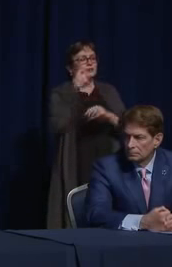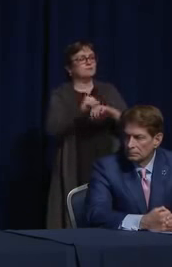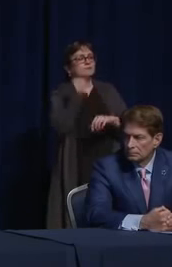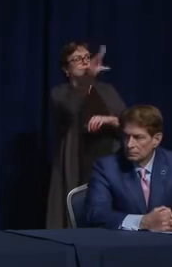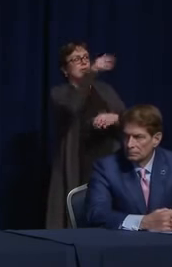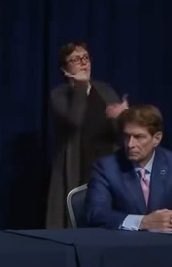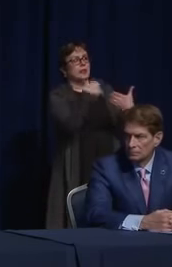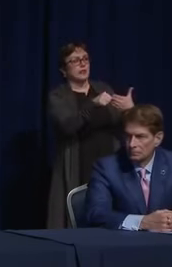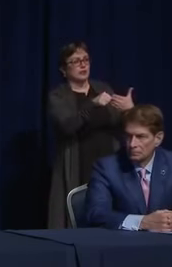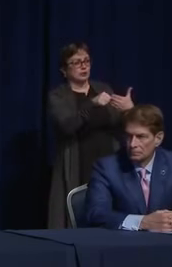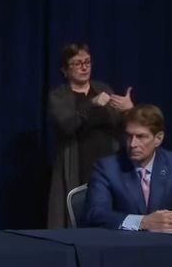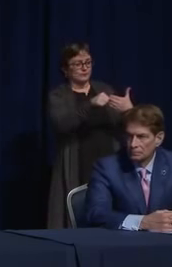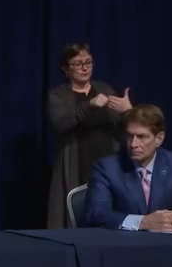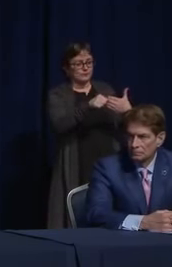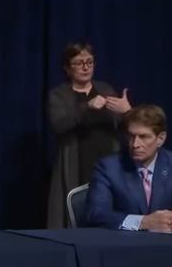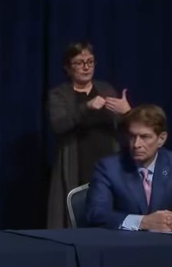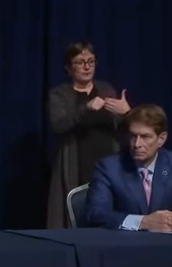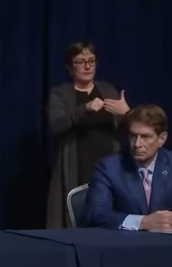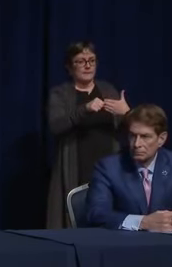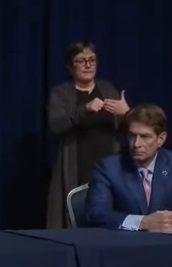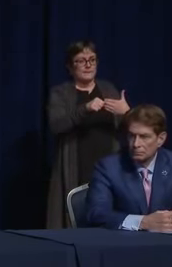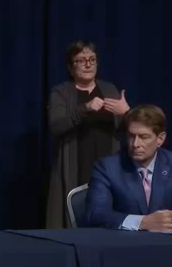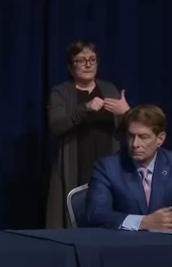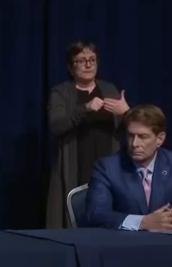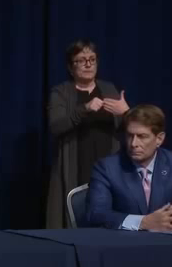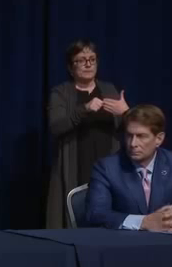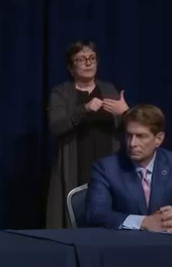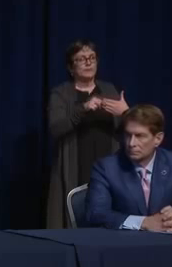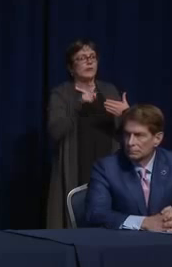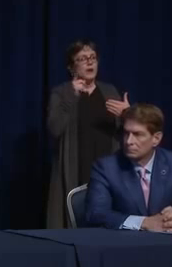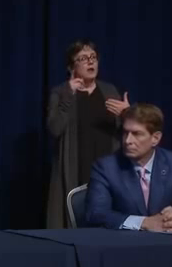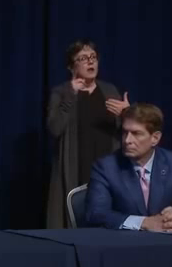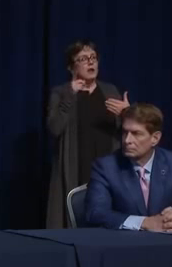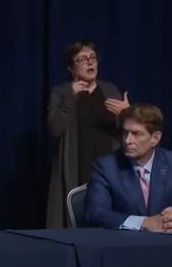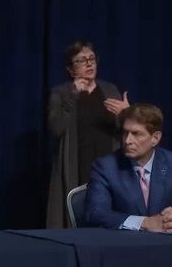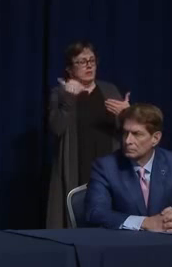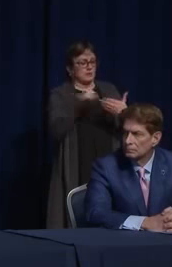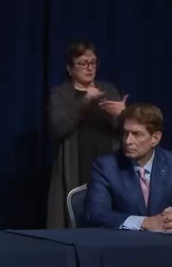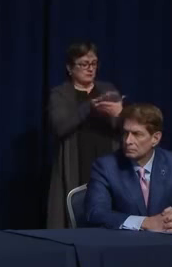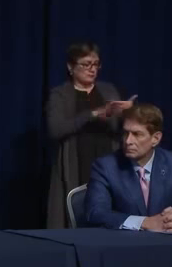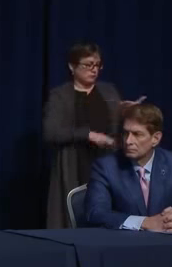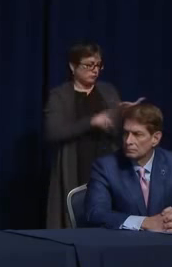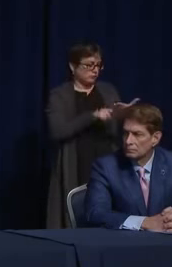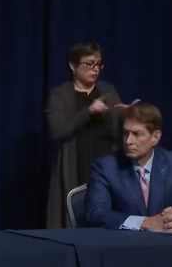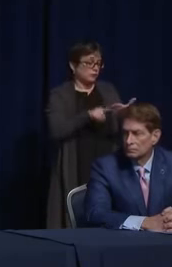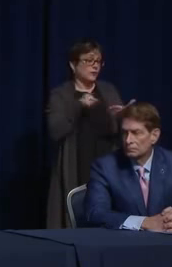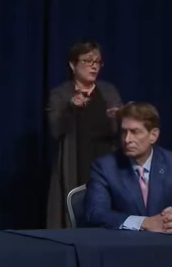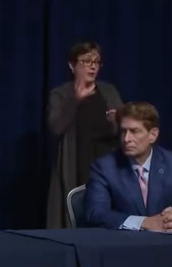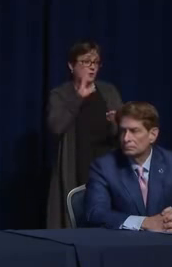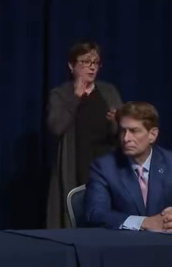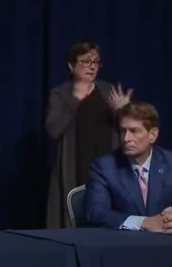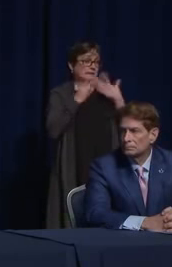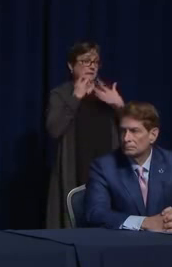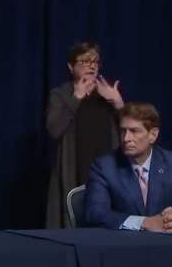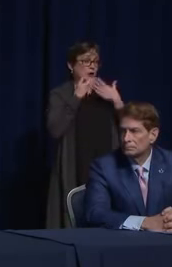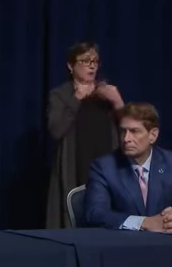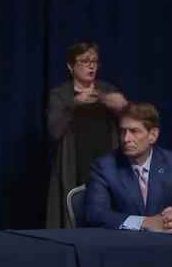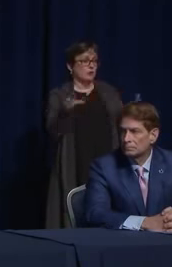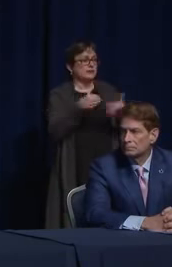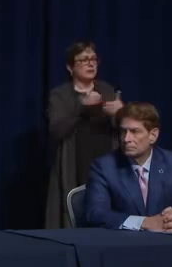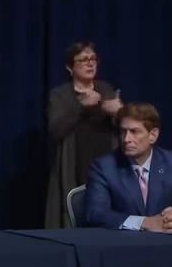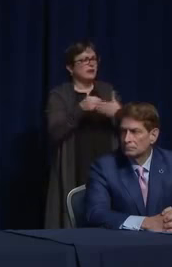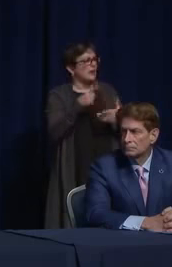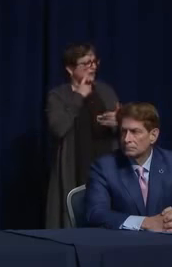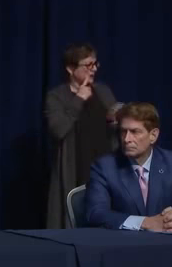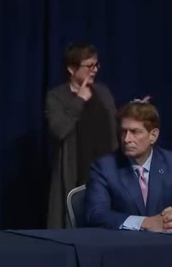delegation with a very crisp estimate of the huge shortfall they will be facing between now and I think they went